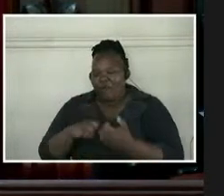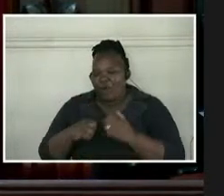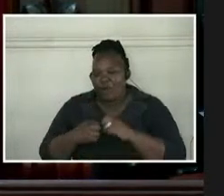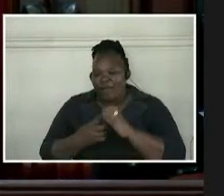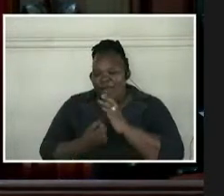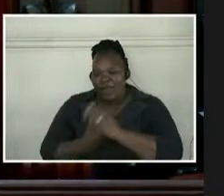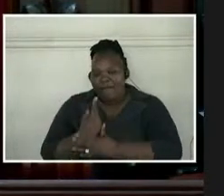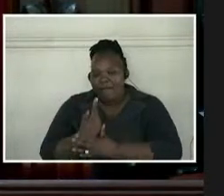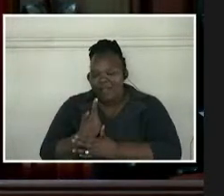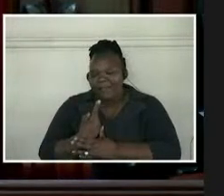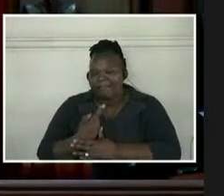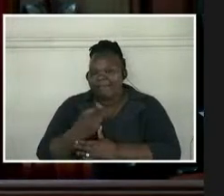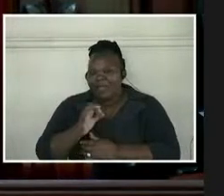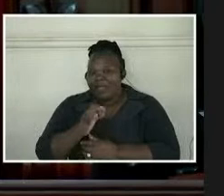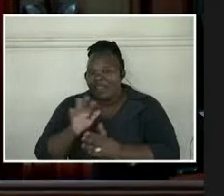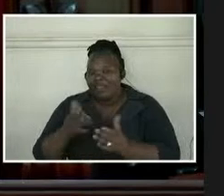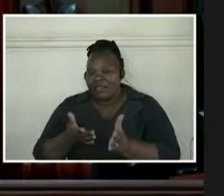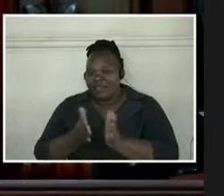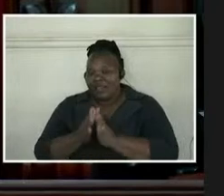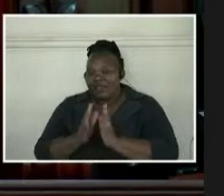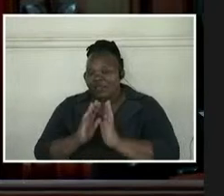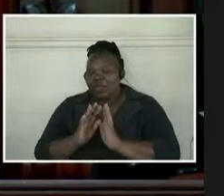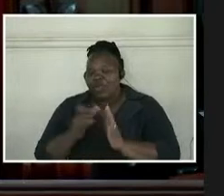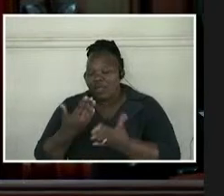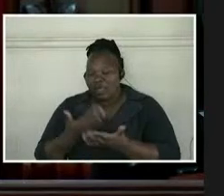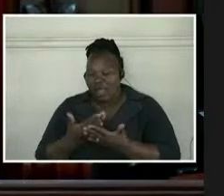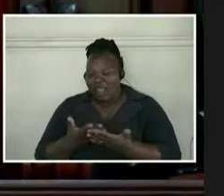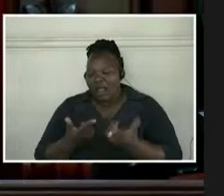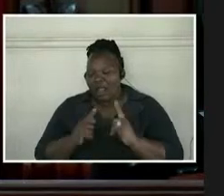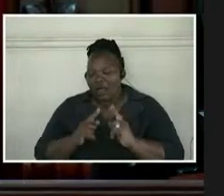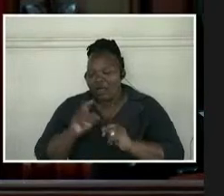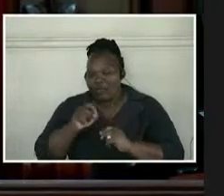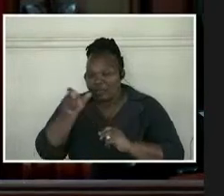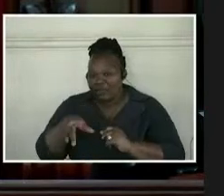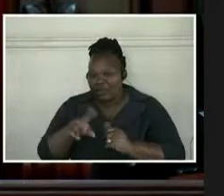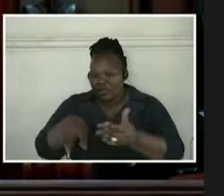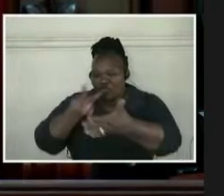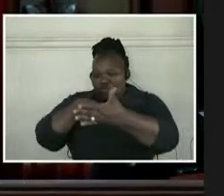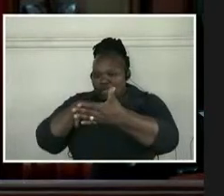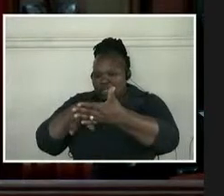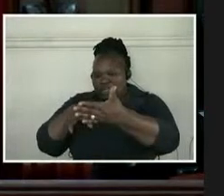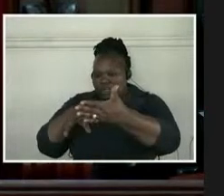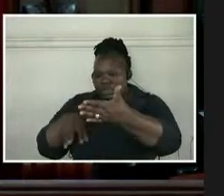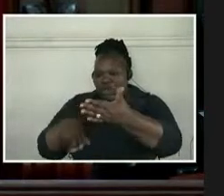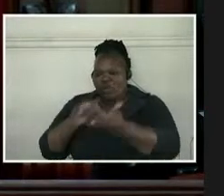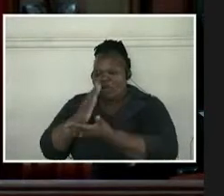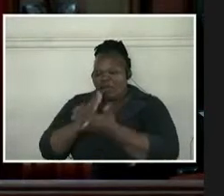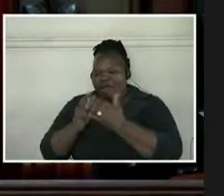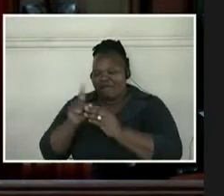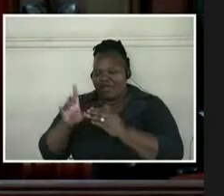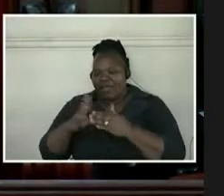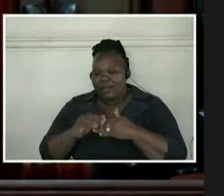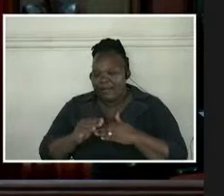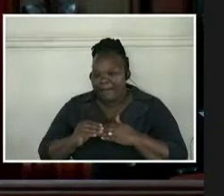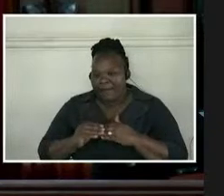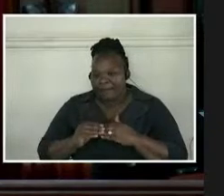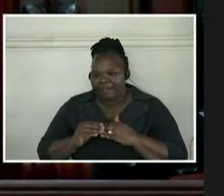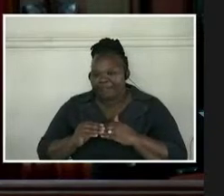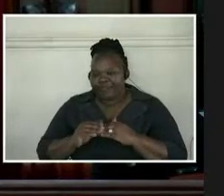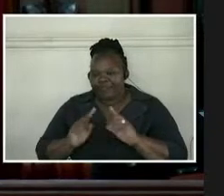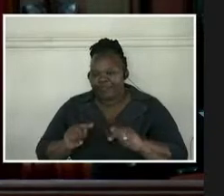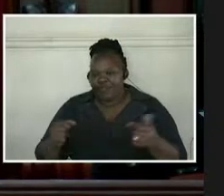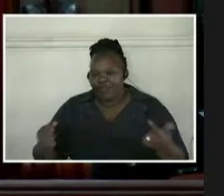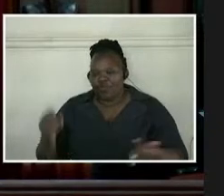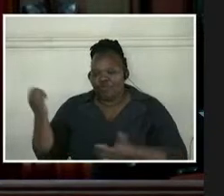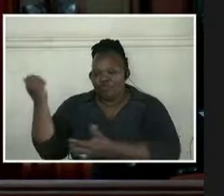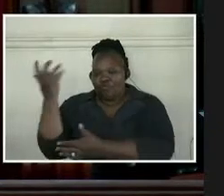the presiding officer will allow a fellow party member to read out the speech on behalf of a member who is unable to